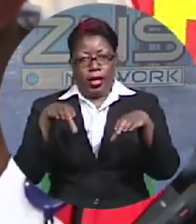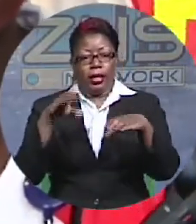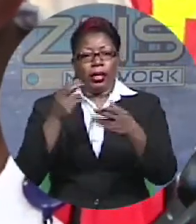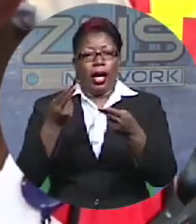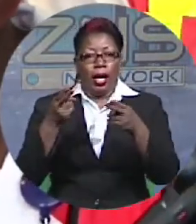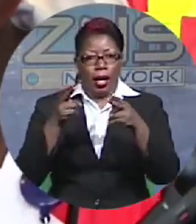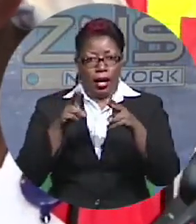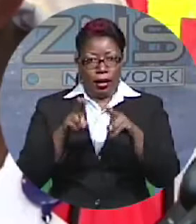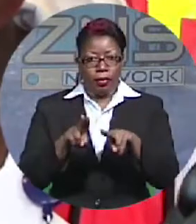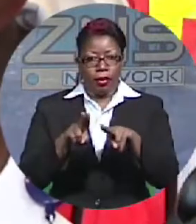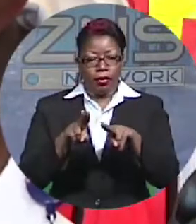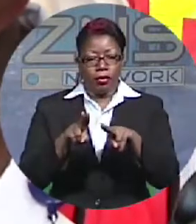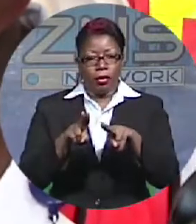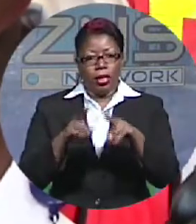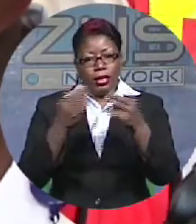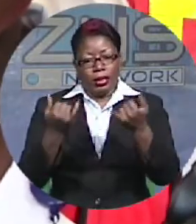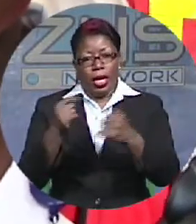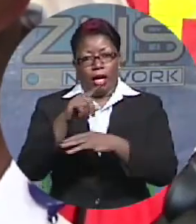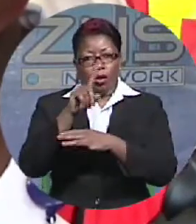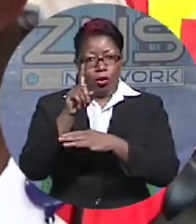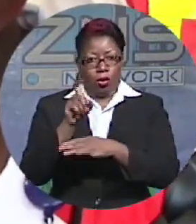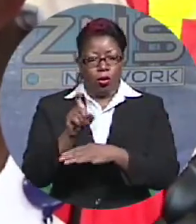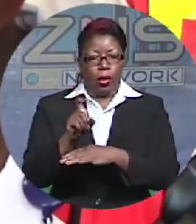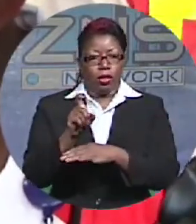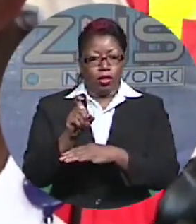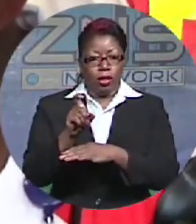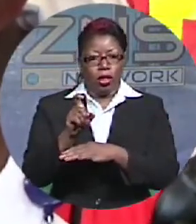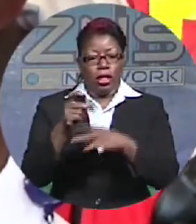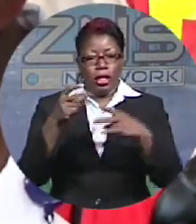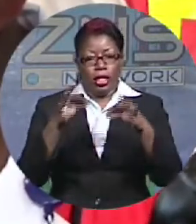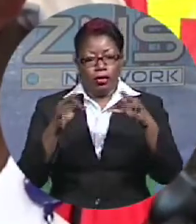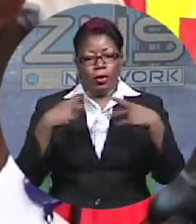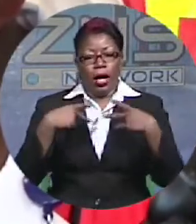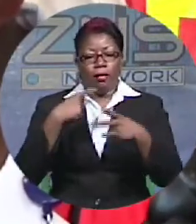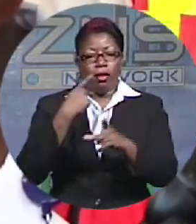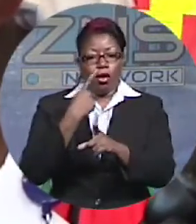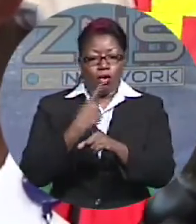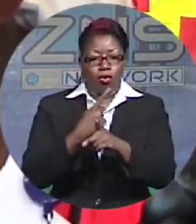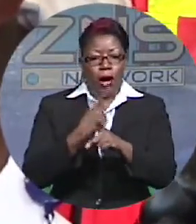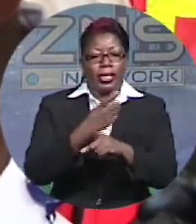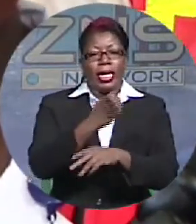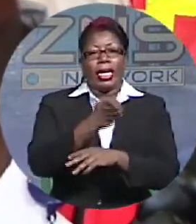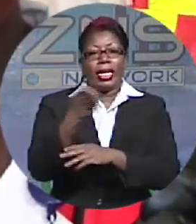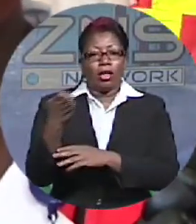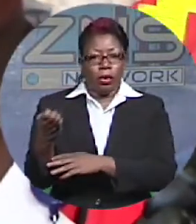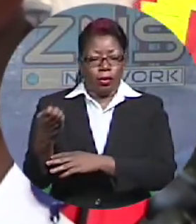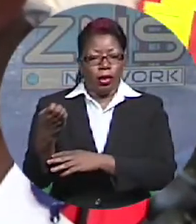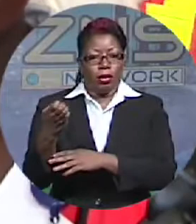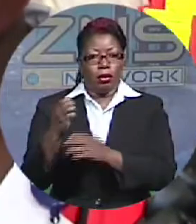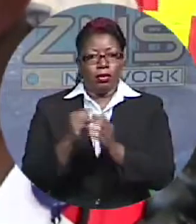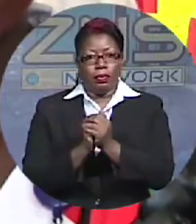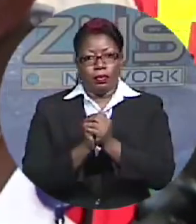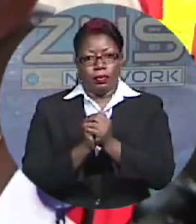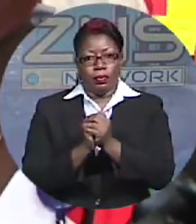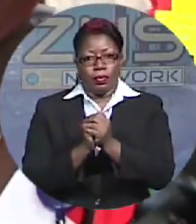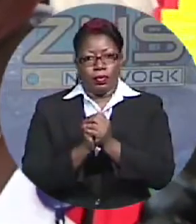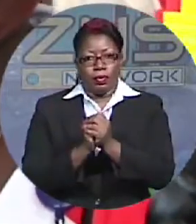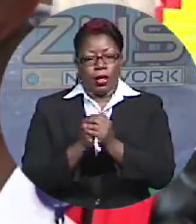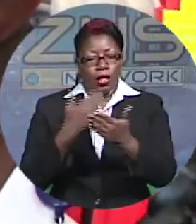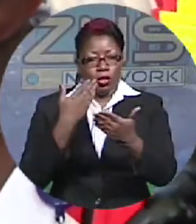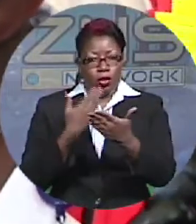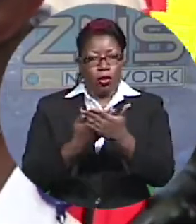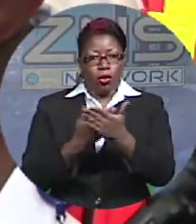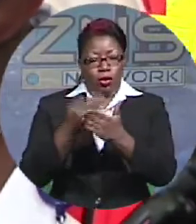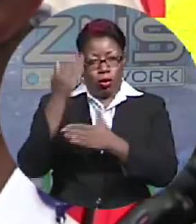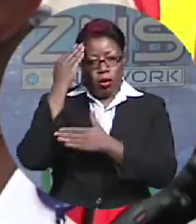happen. Clearly, then it's a question of the right equipment. So for me, that was some kind of gratification to know